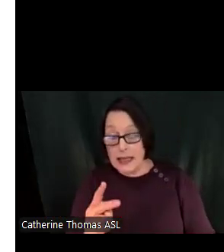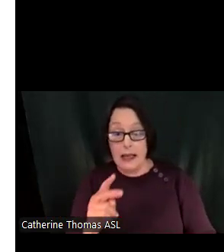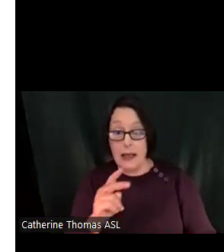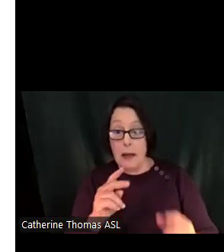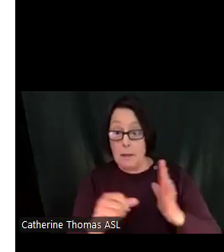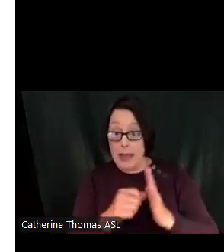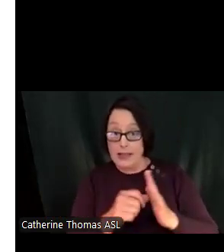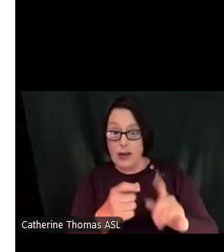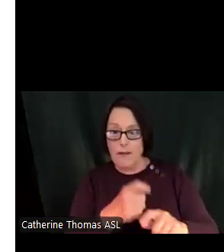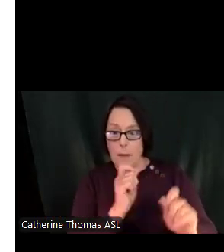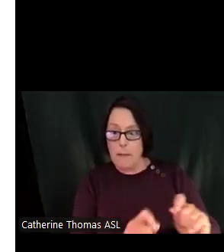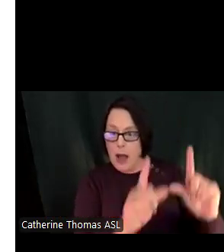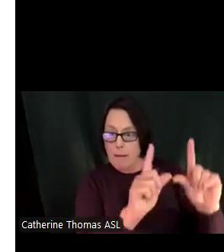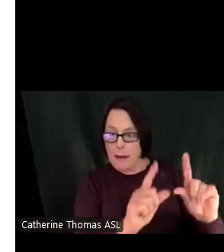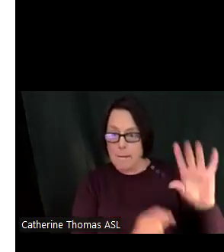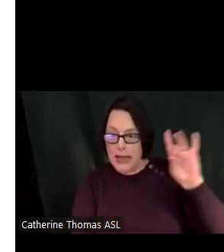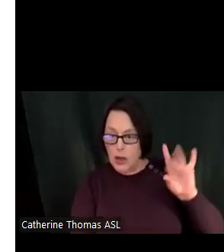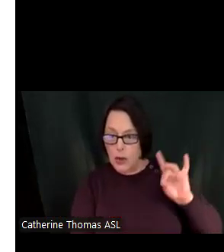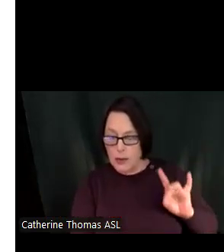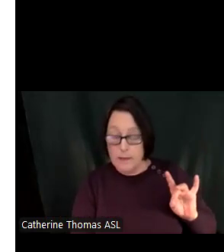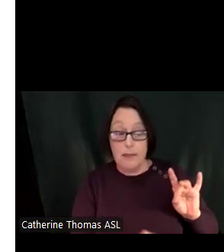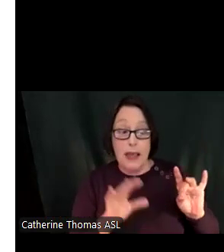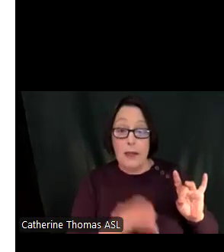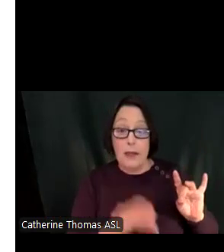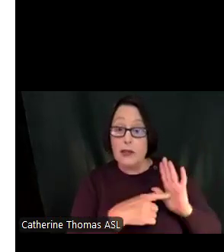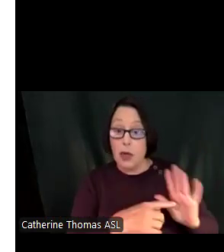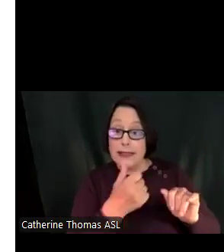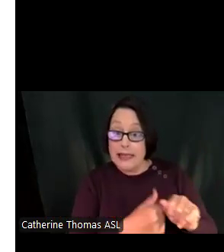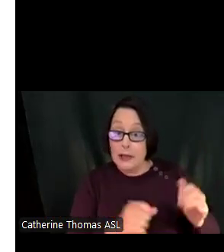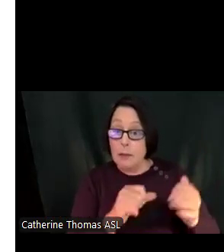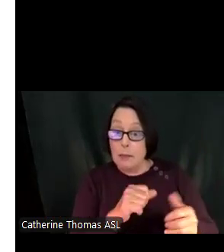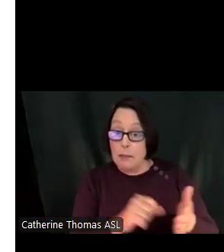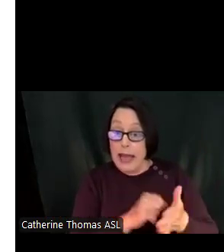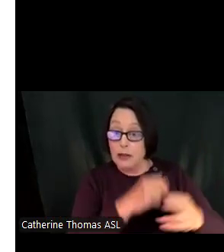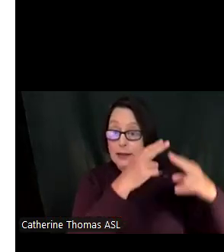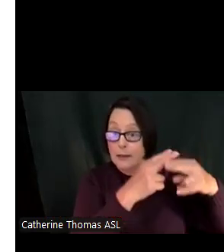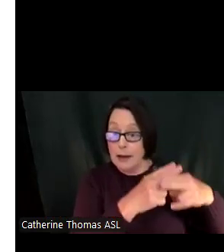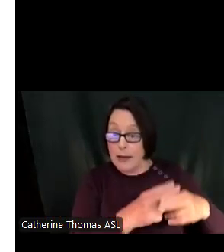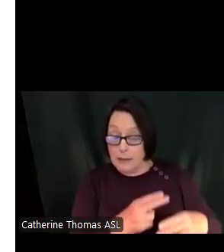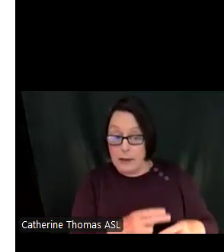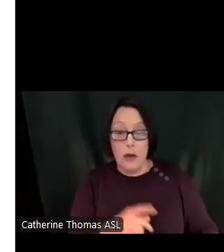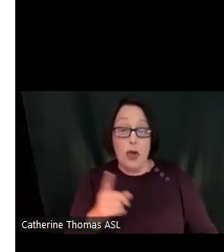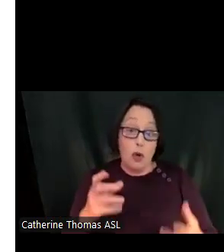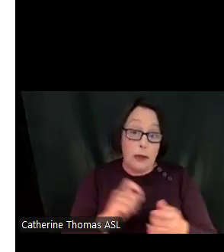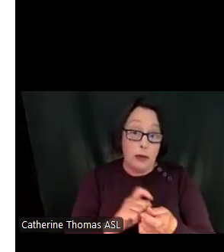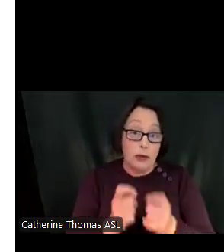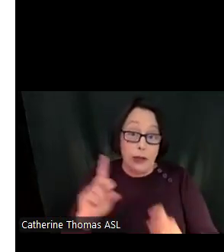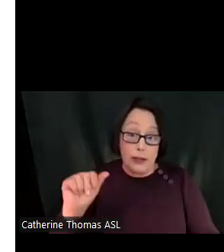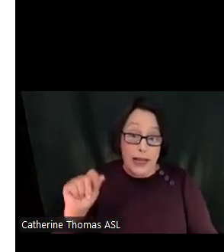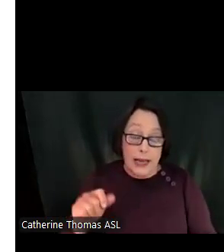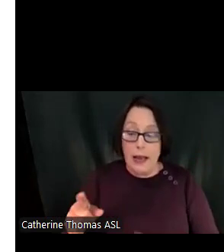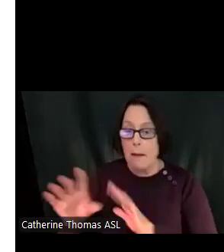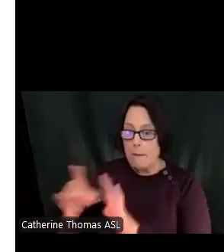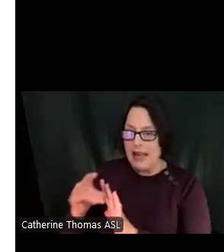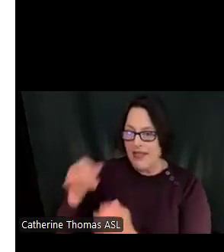menu. This menu displays each page's name. To change the date range, select the end